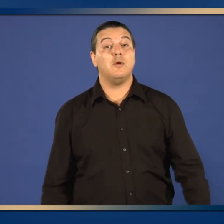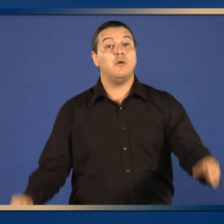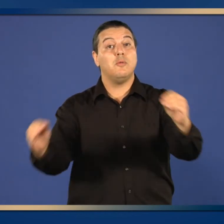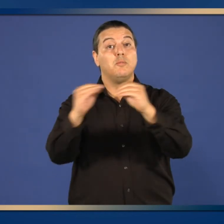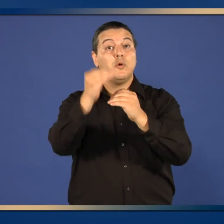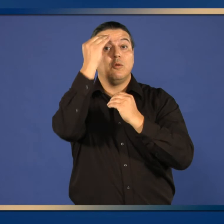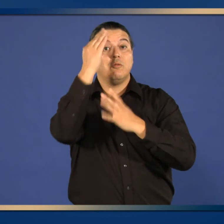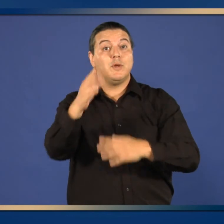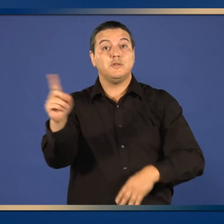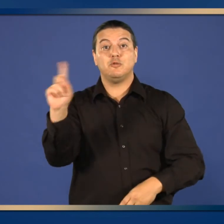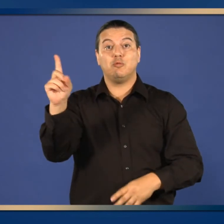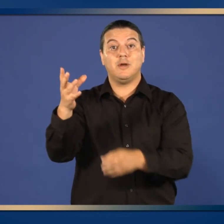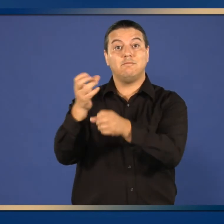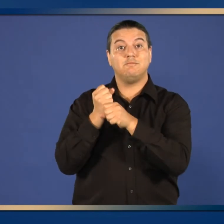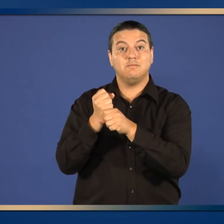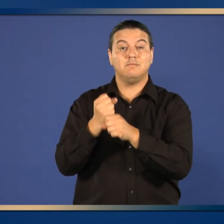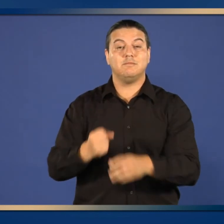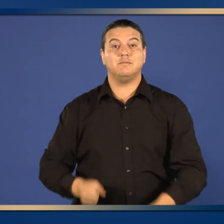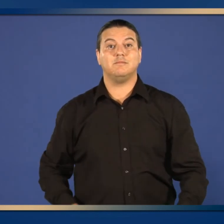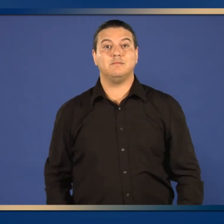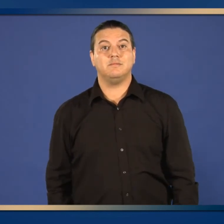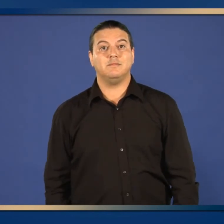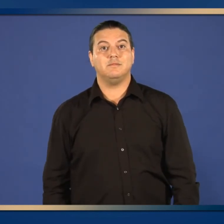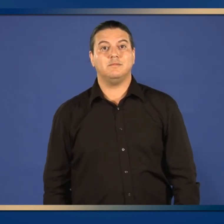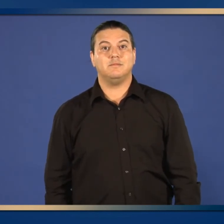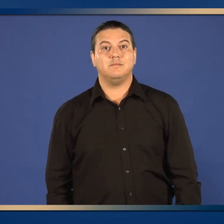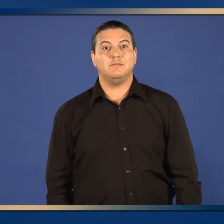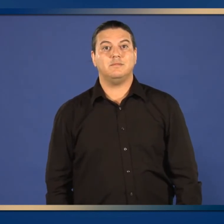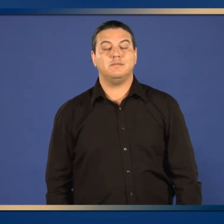Where to get more information.